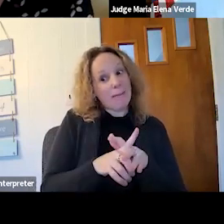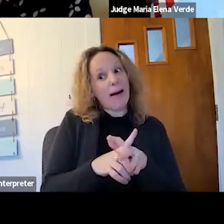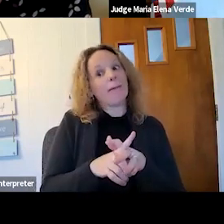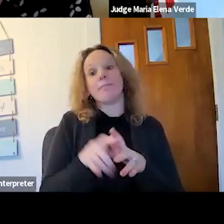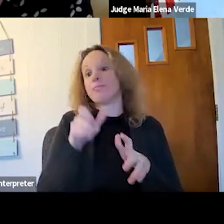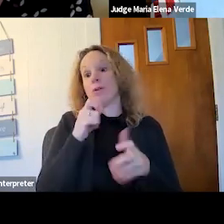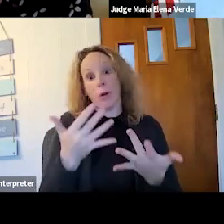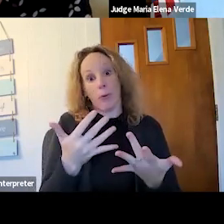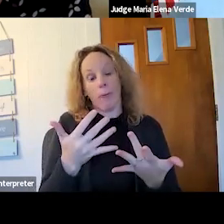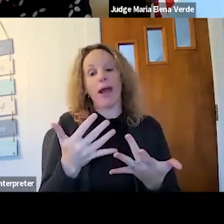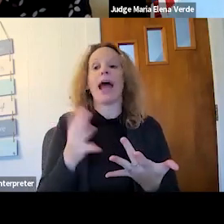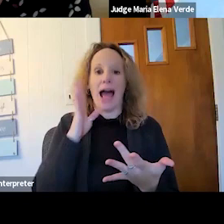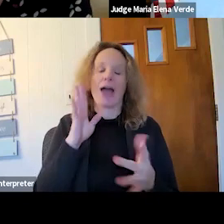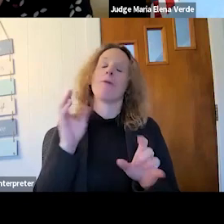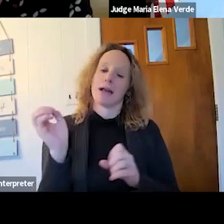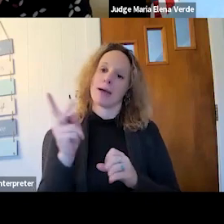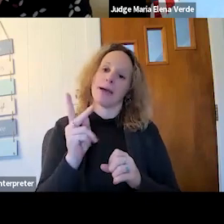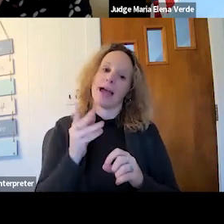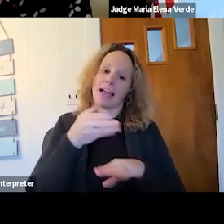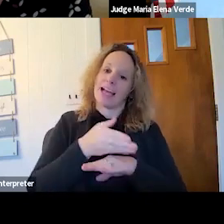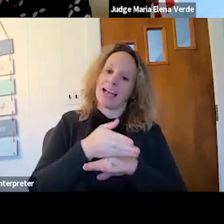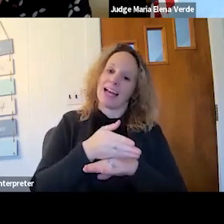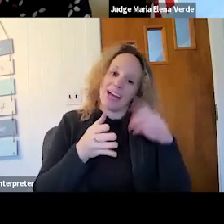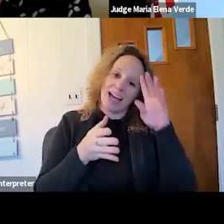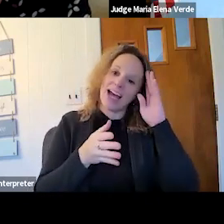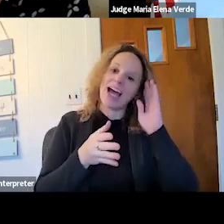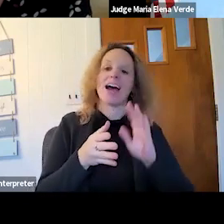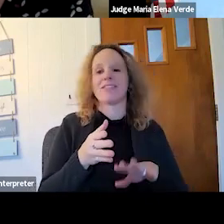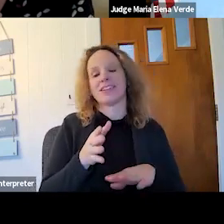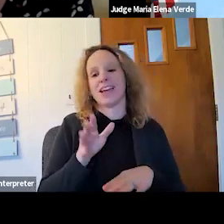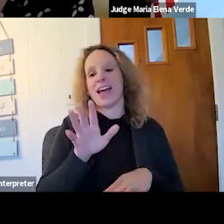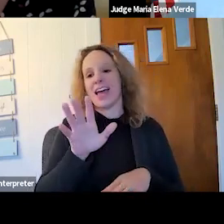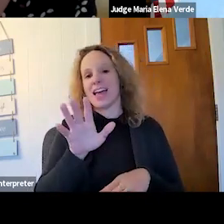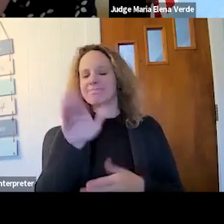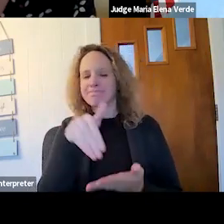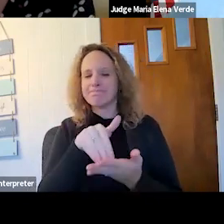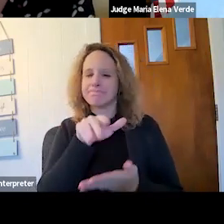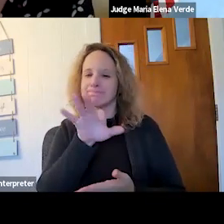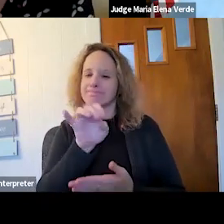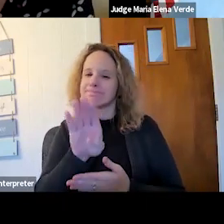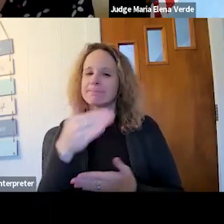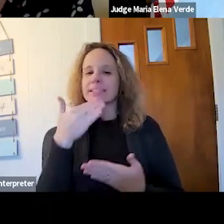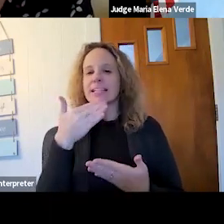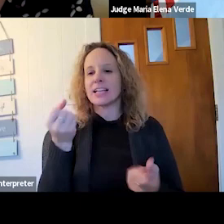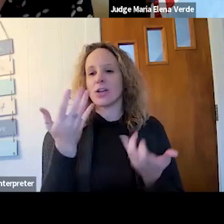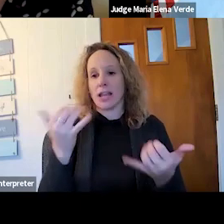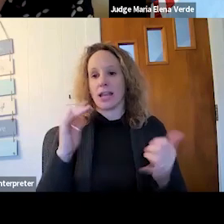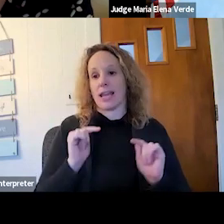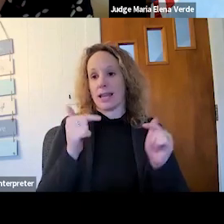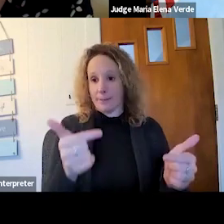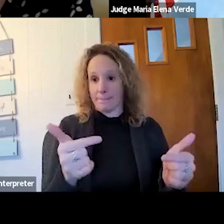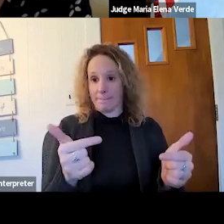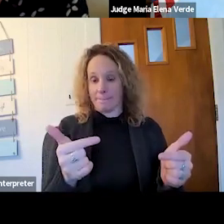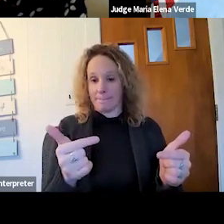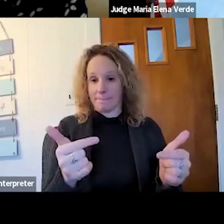later on, I will get back to you once my leave is over in mid-February. So thank you. And now I am going to